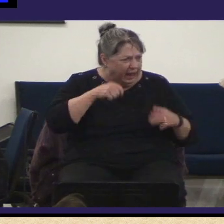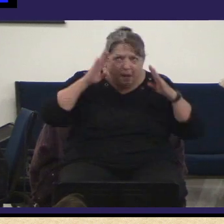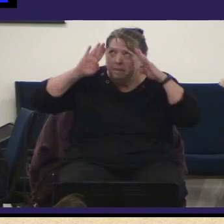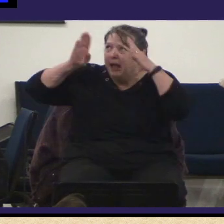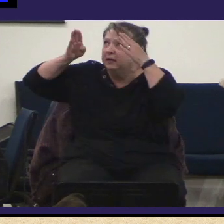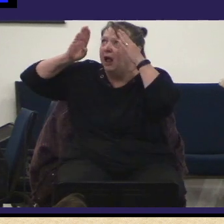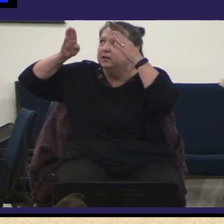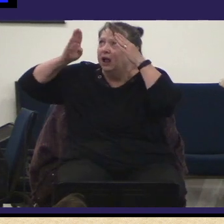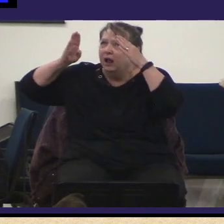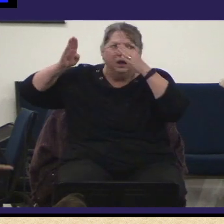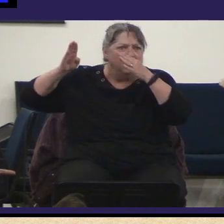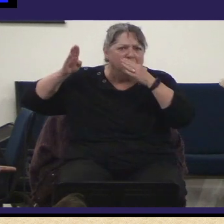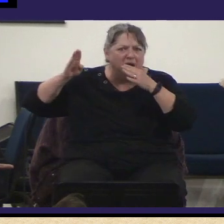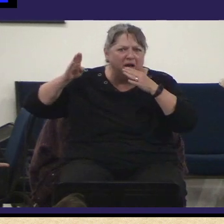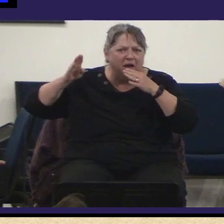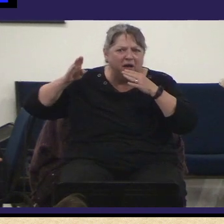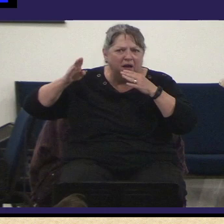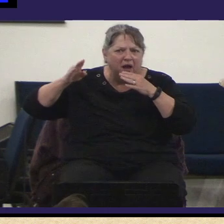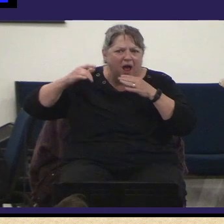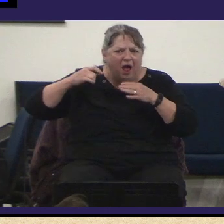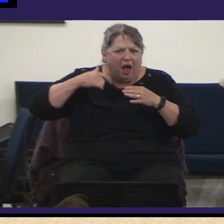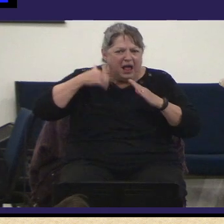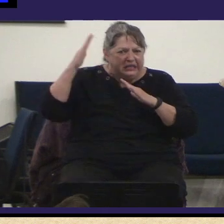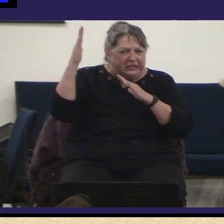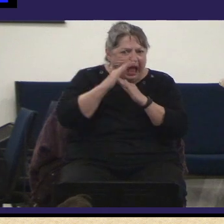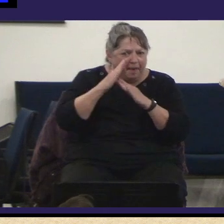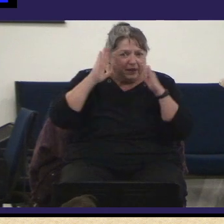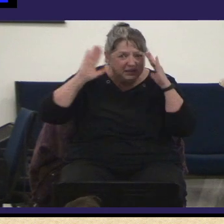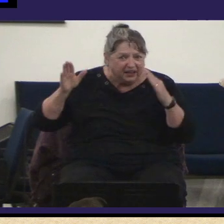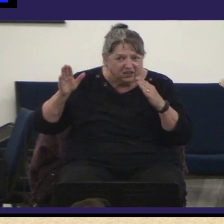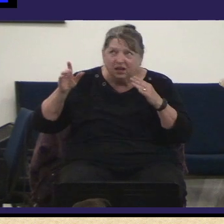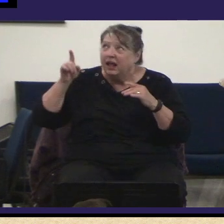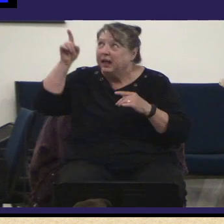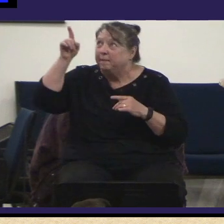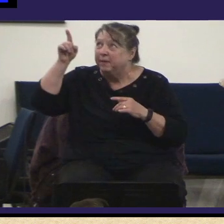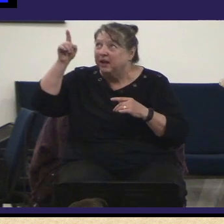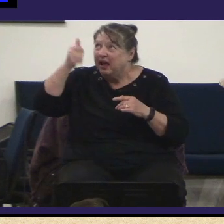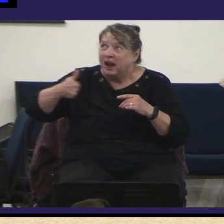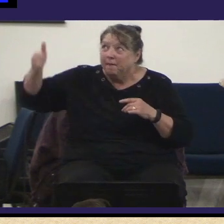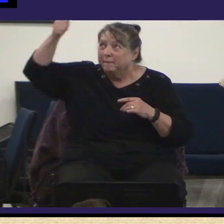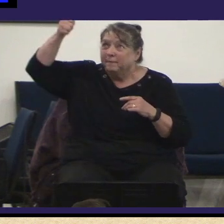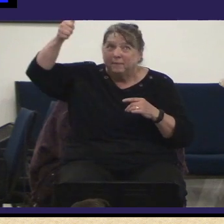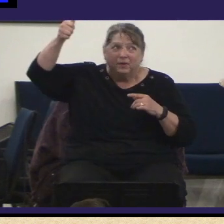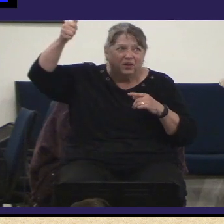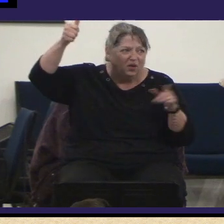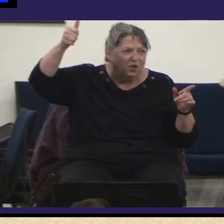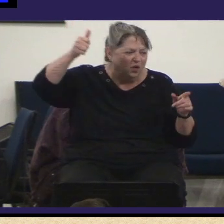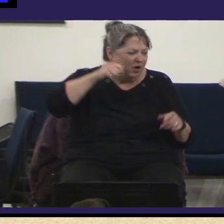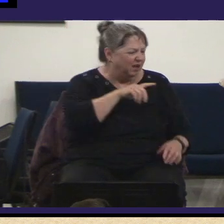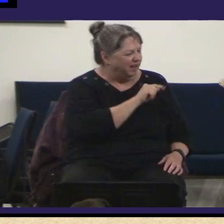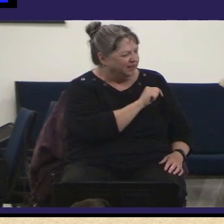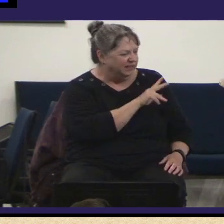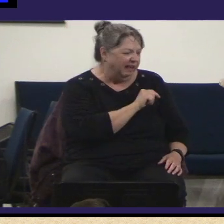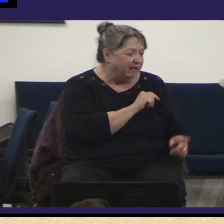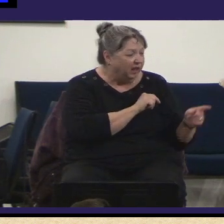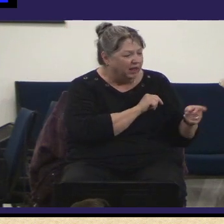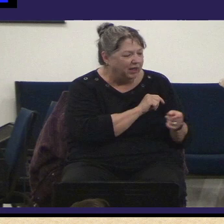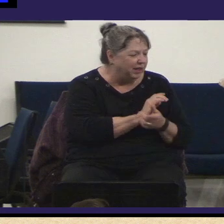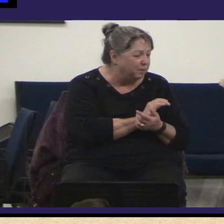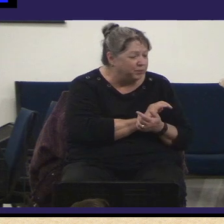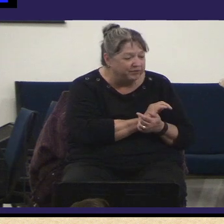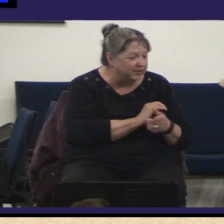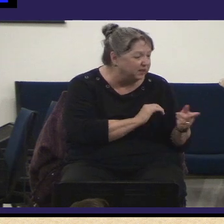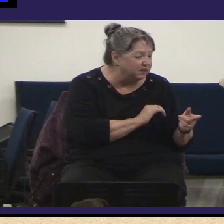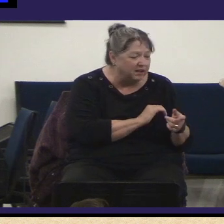Am I listening to other voices instead of the voice of God? Am I spending more time on social media, watching